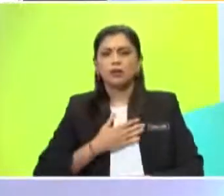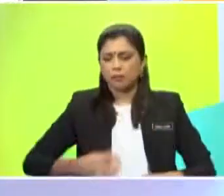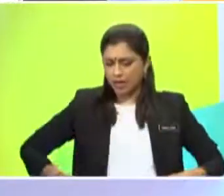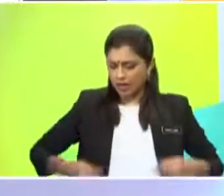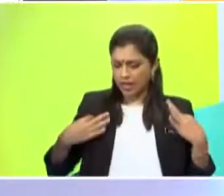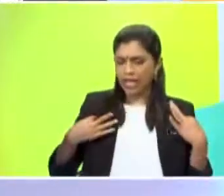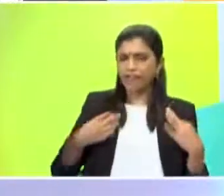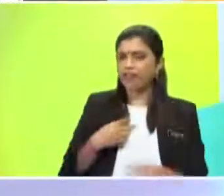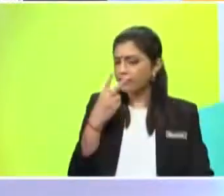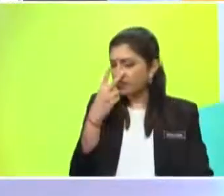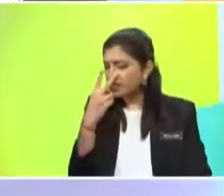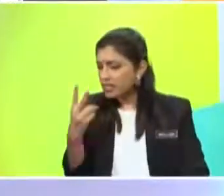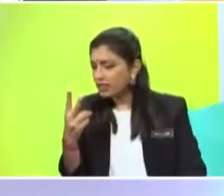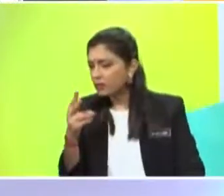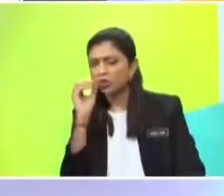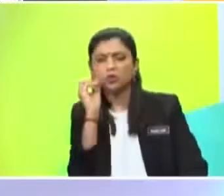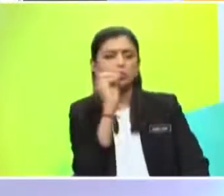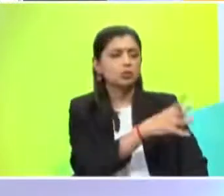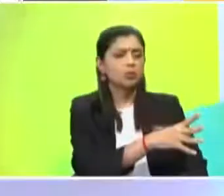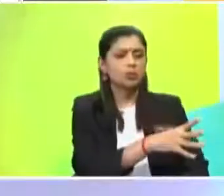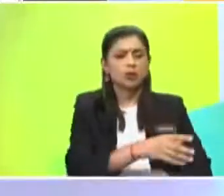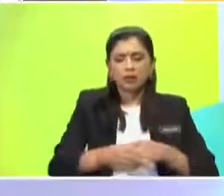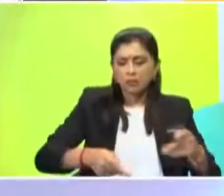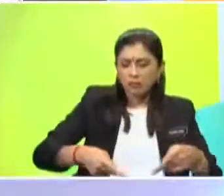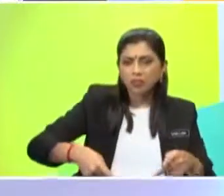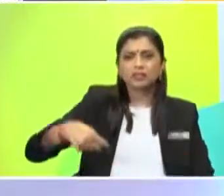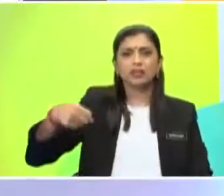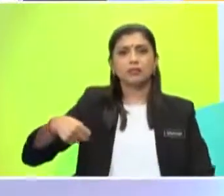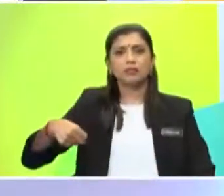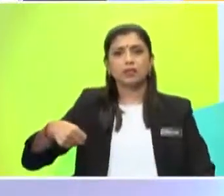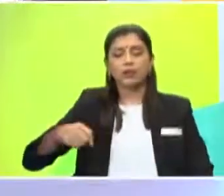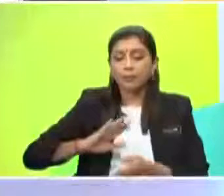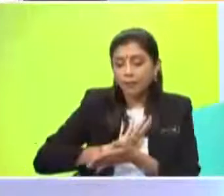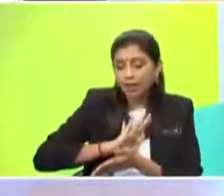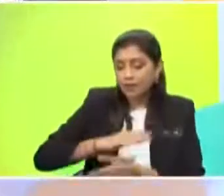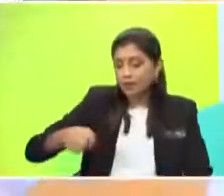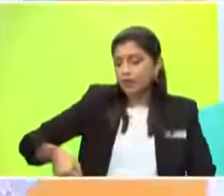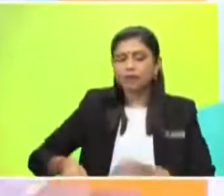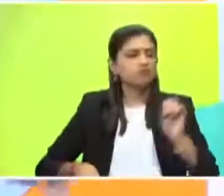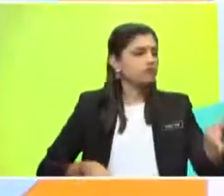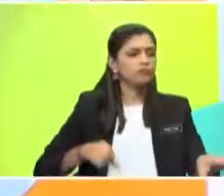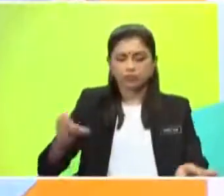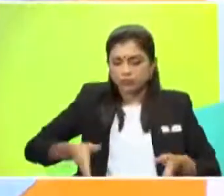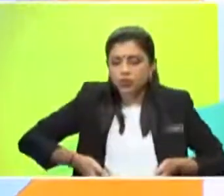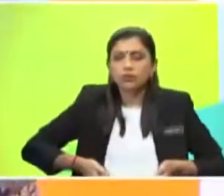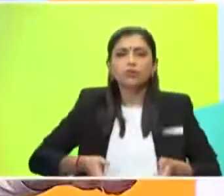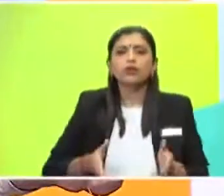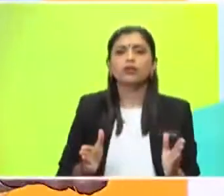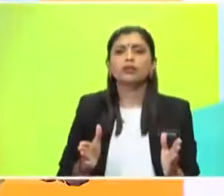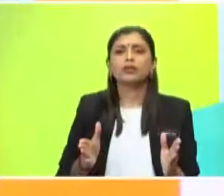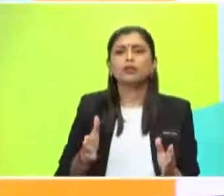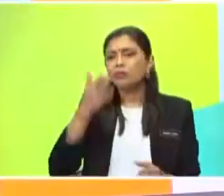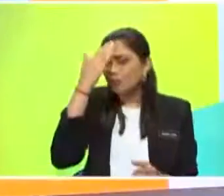seen people throwing bags of fast food, plastic bags, straws, scattered upon the roads. Why would someone do